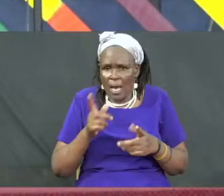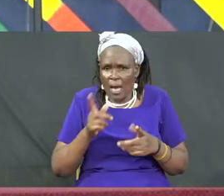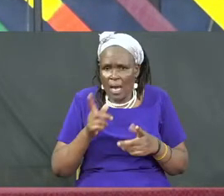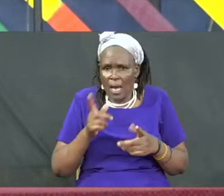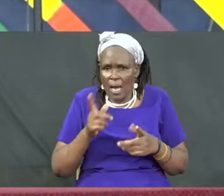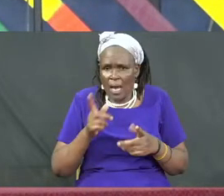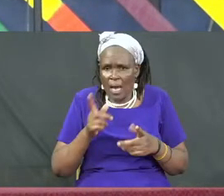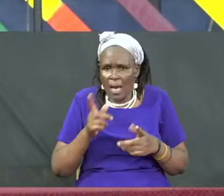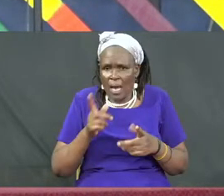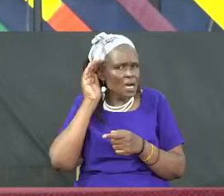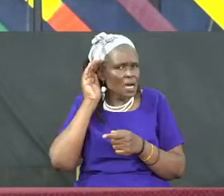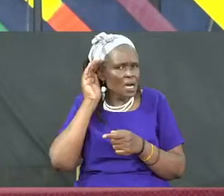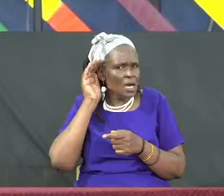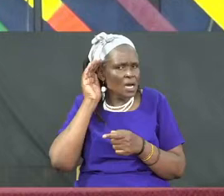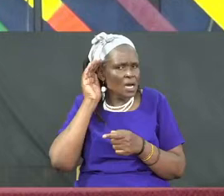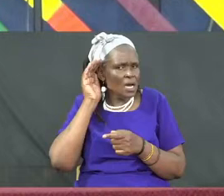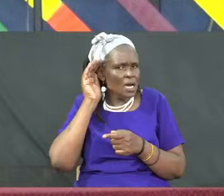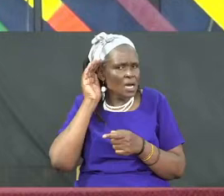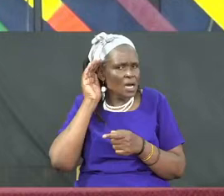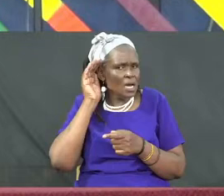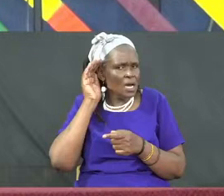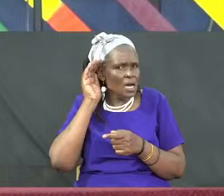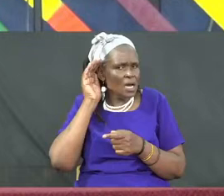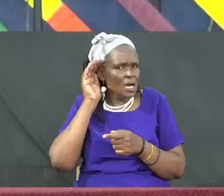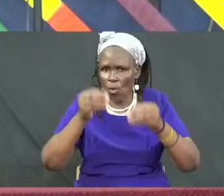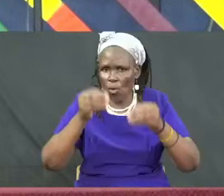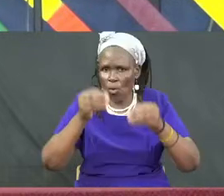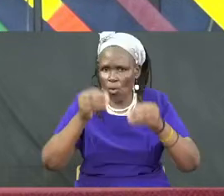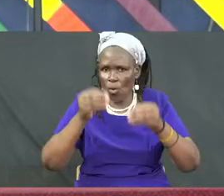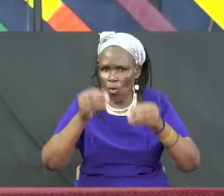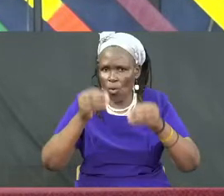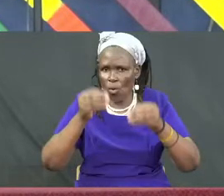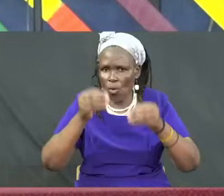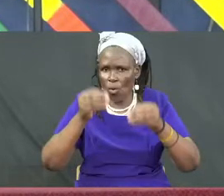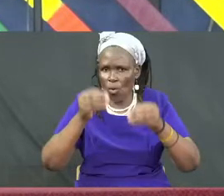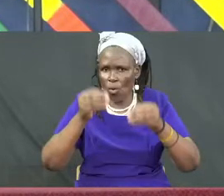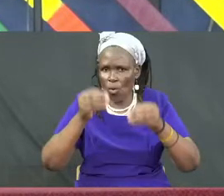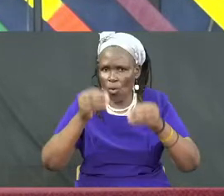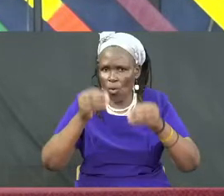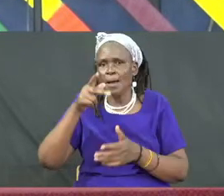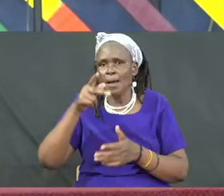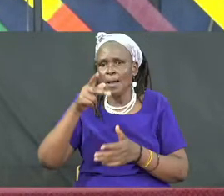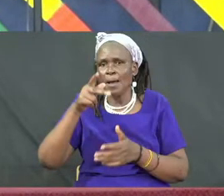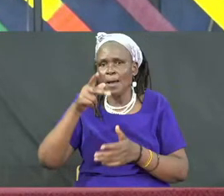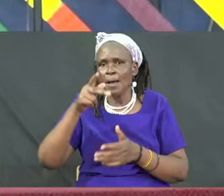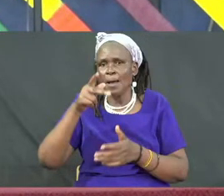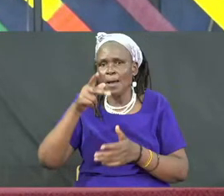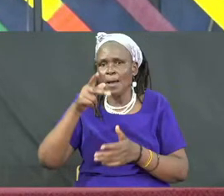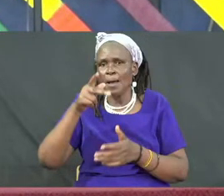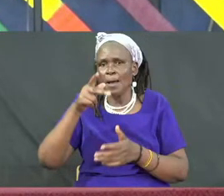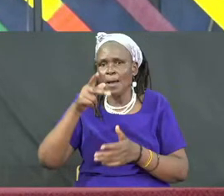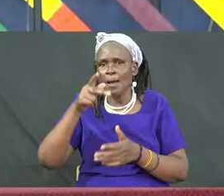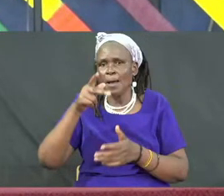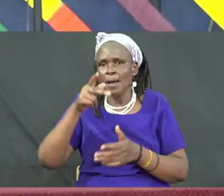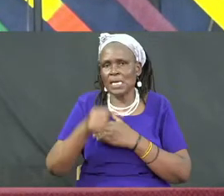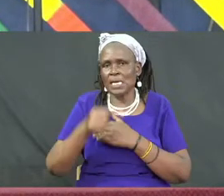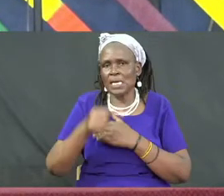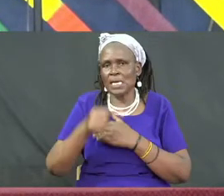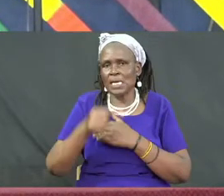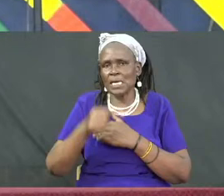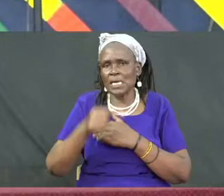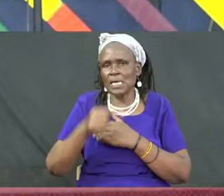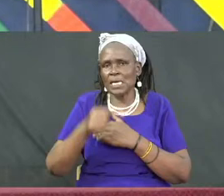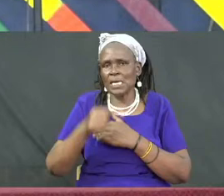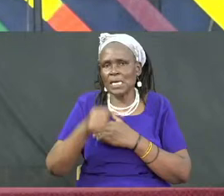am told if you go, the city currently is called Pergamos, you know, in Greece. If you go